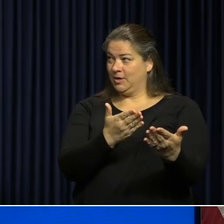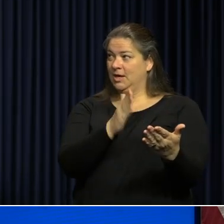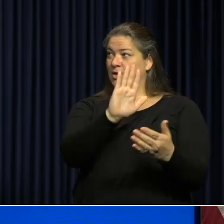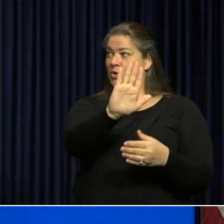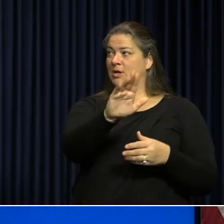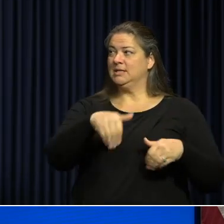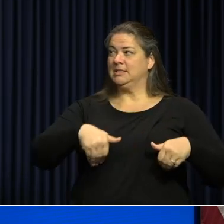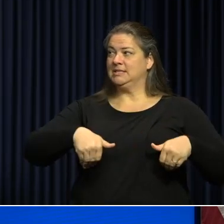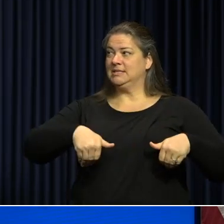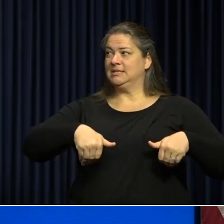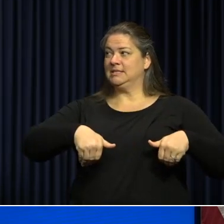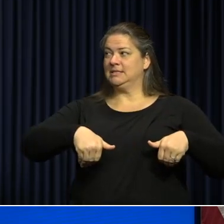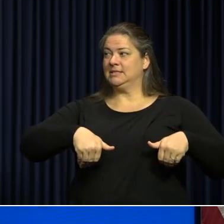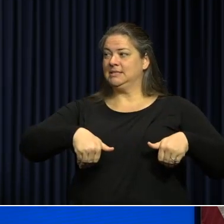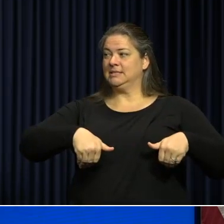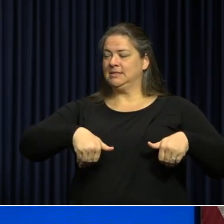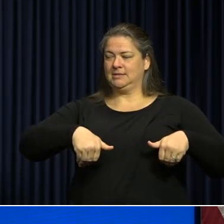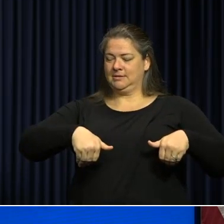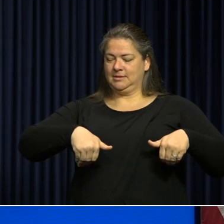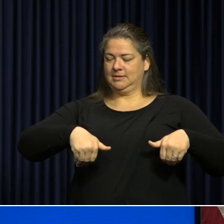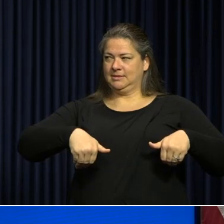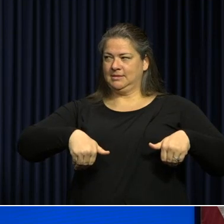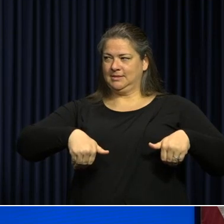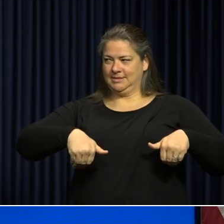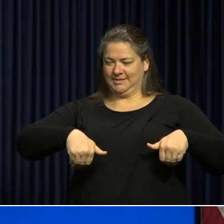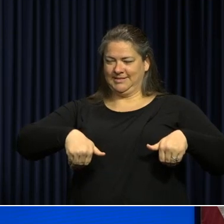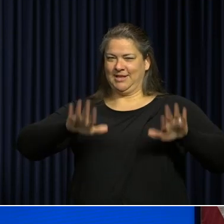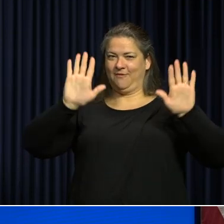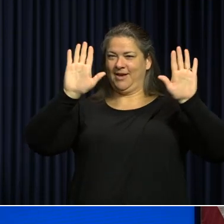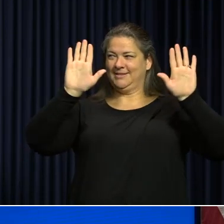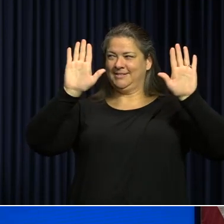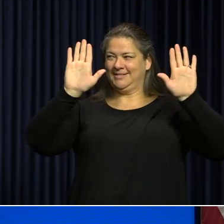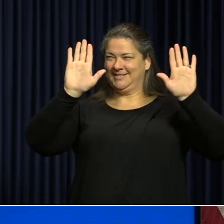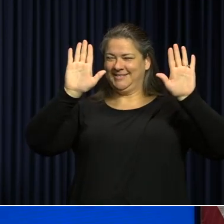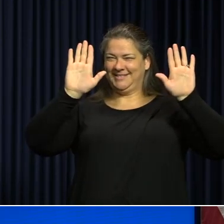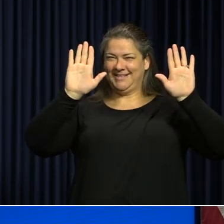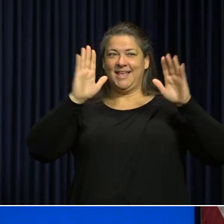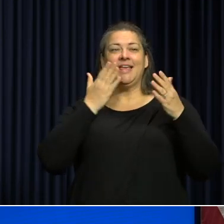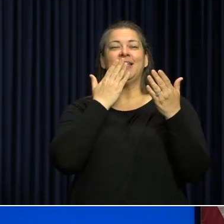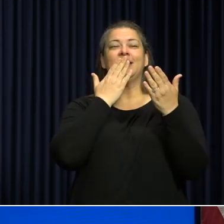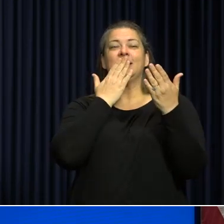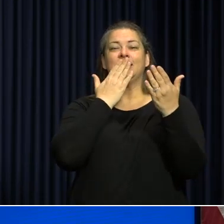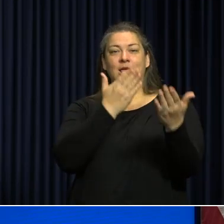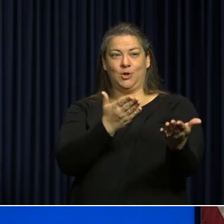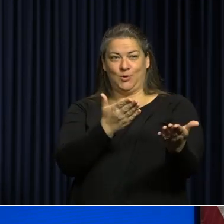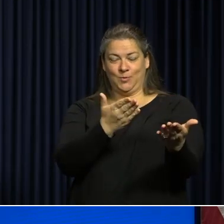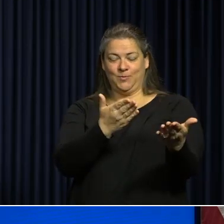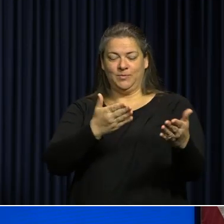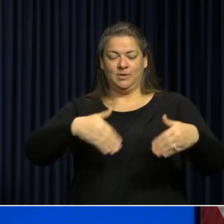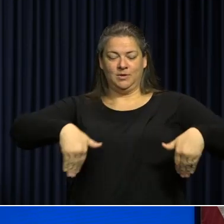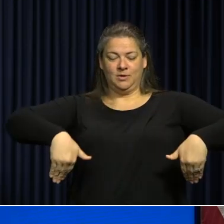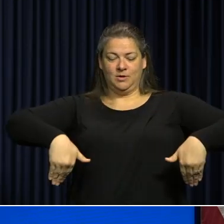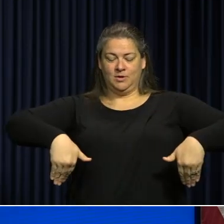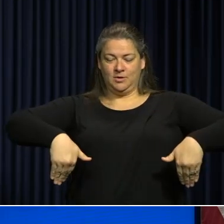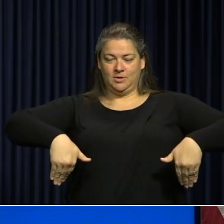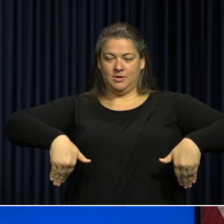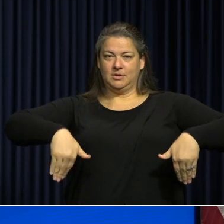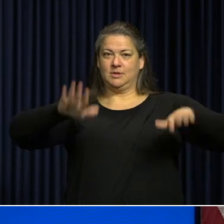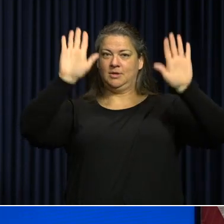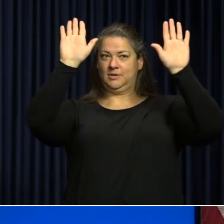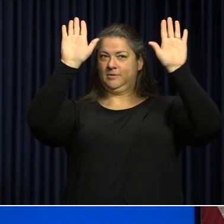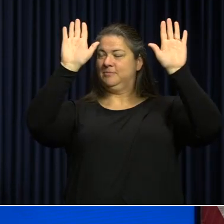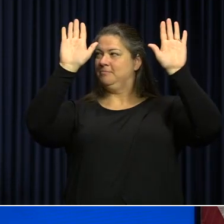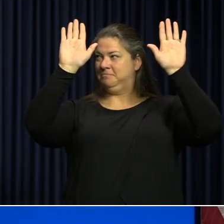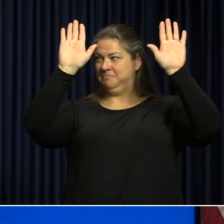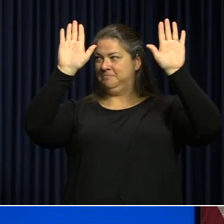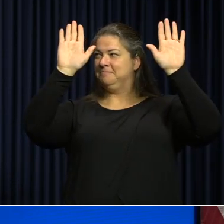your sacrifice. Oh, got it. All right. Thank you